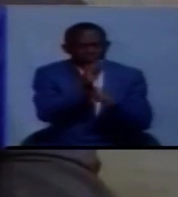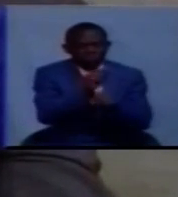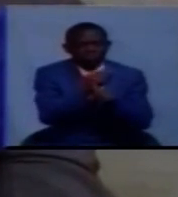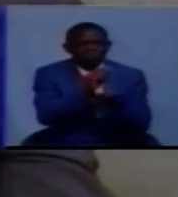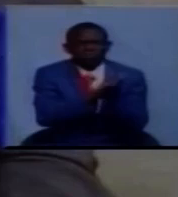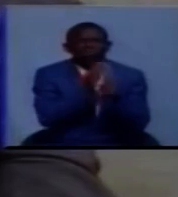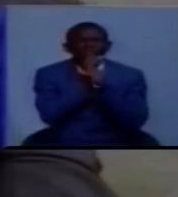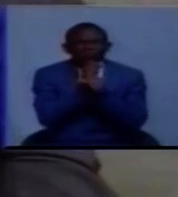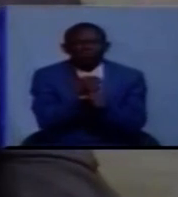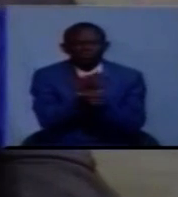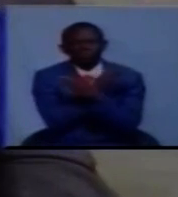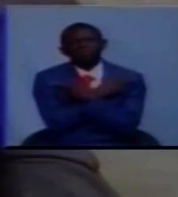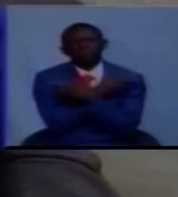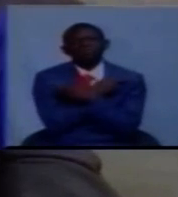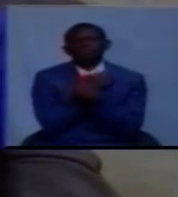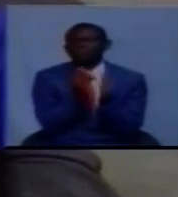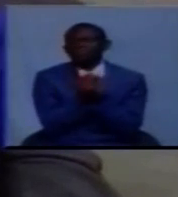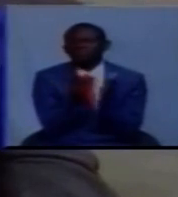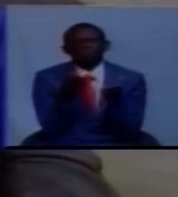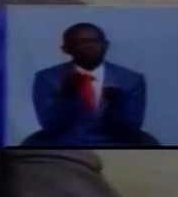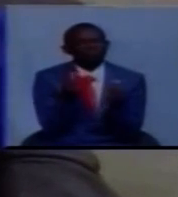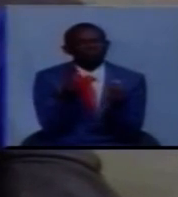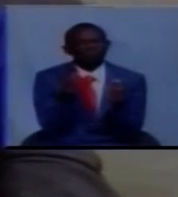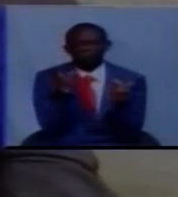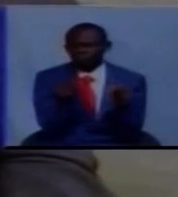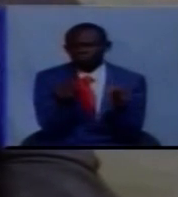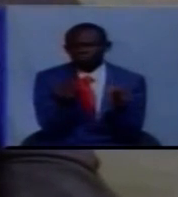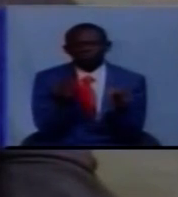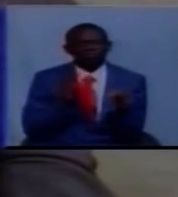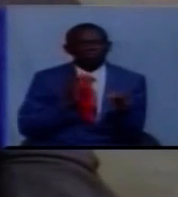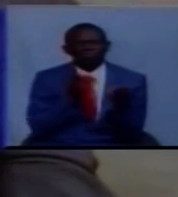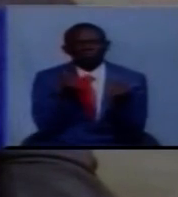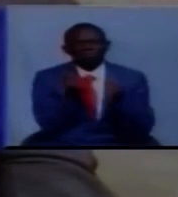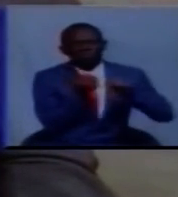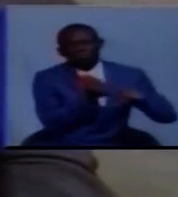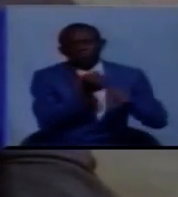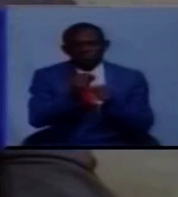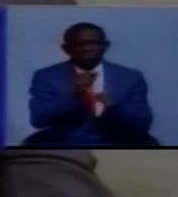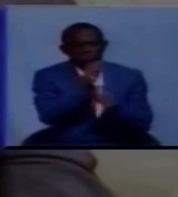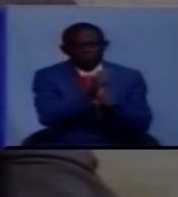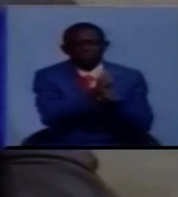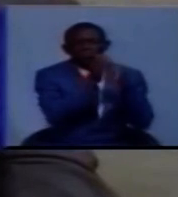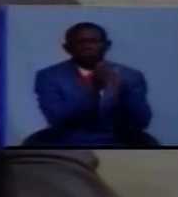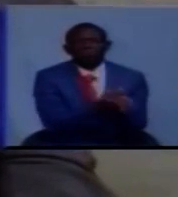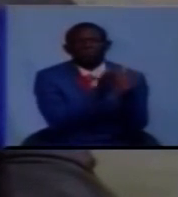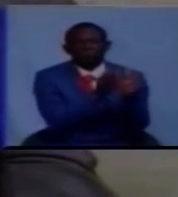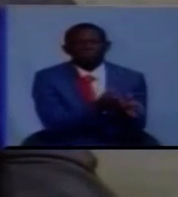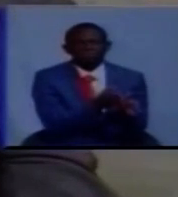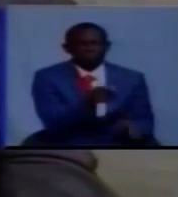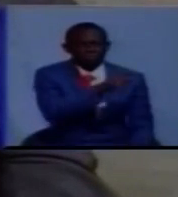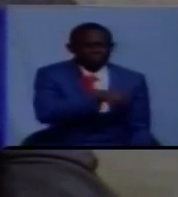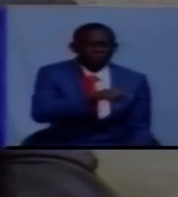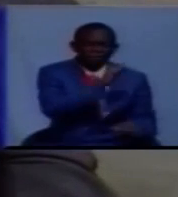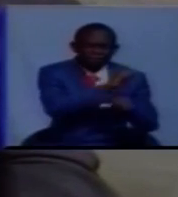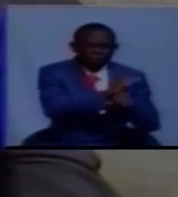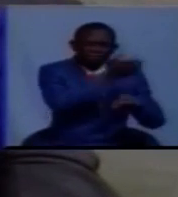we protect the interest of the worker when they are working, and they've contributed so much to the development of their various companies, the development